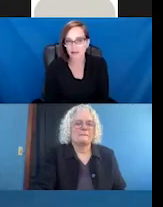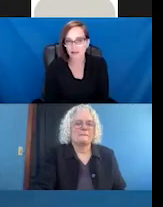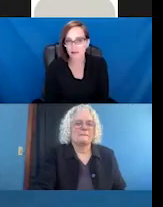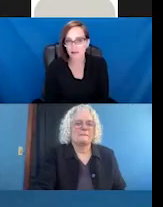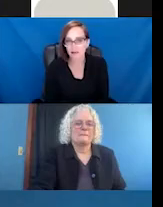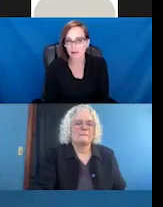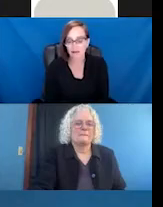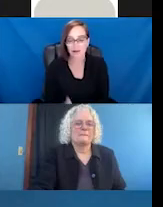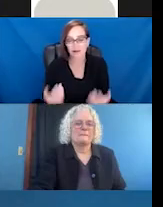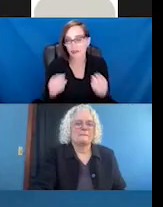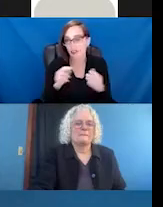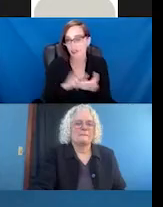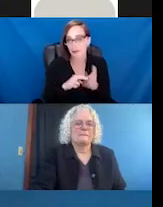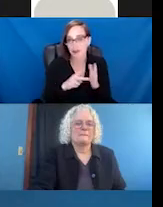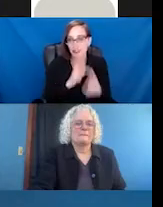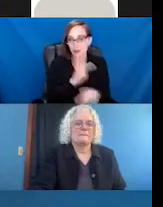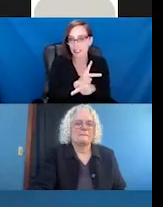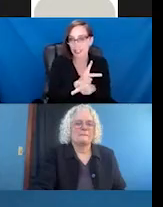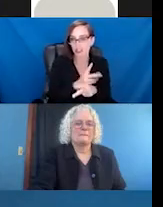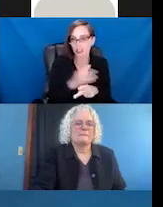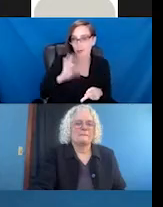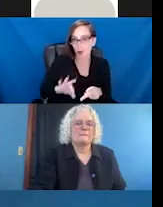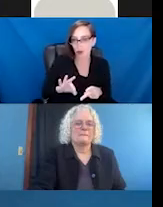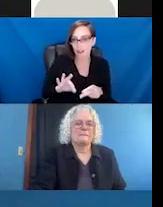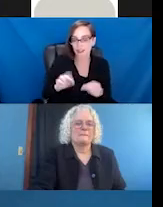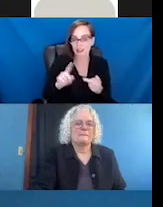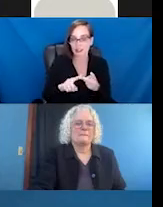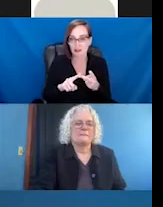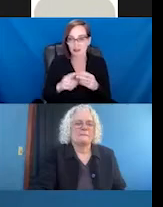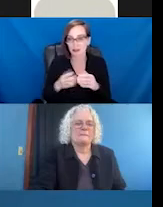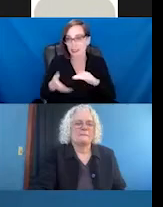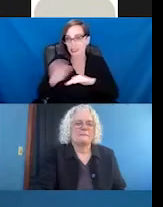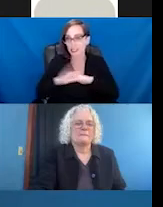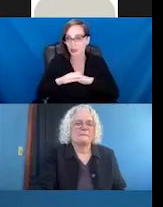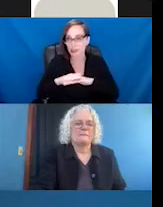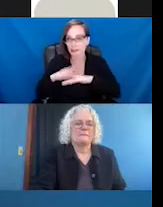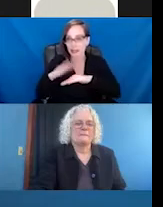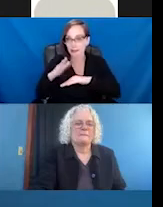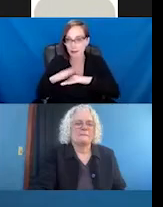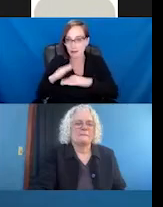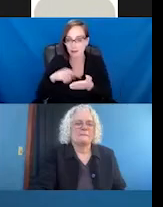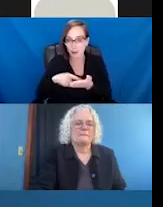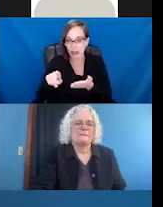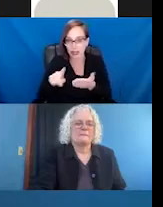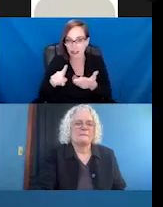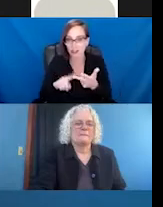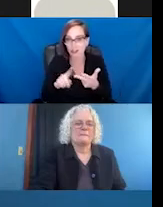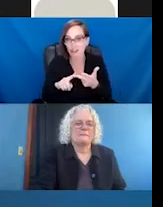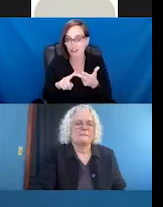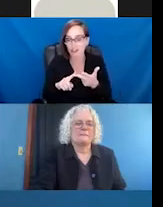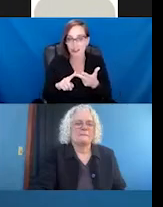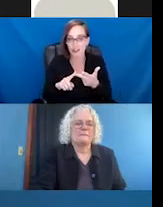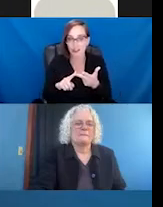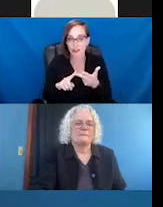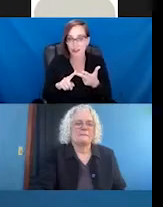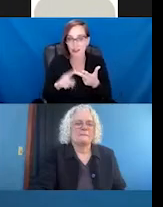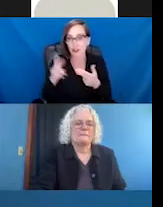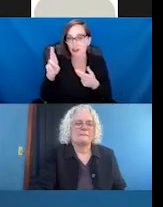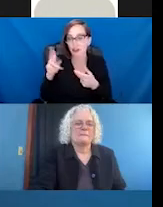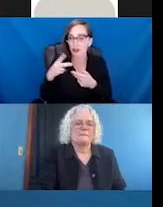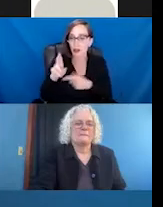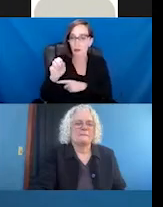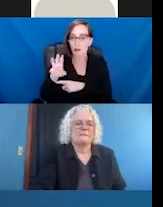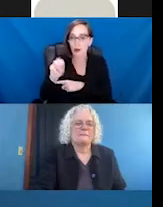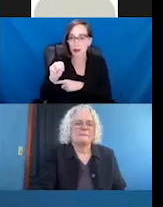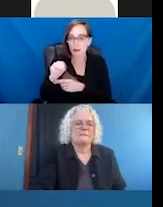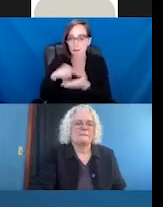whether it's retention bonuses, again, increase in basic wages, a combination of premium pay or